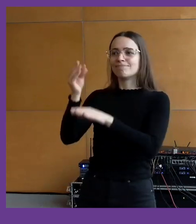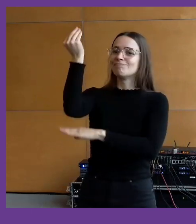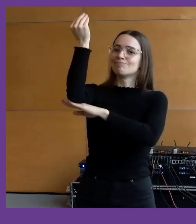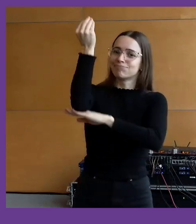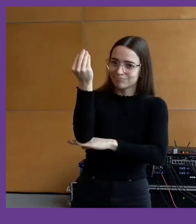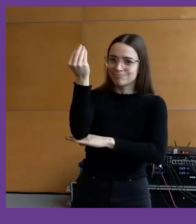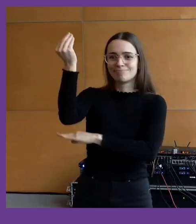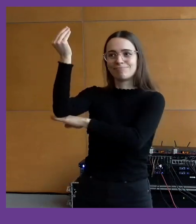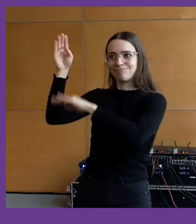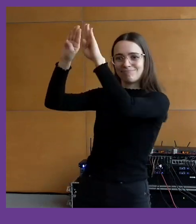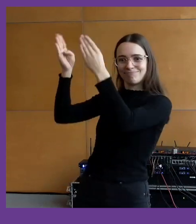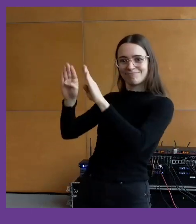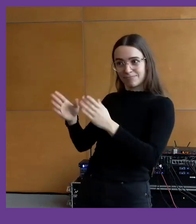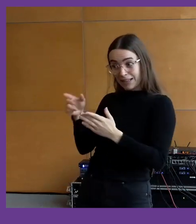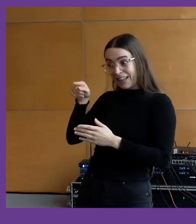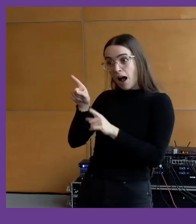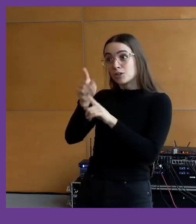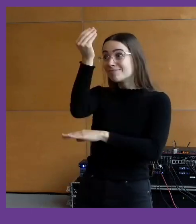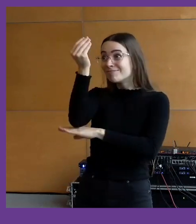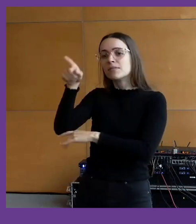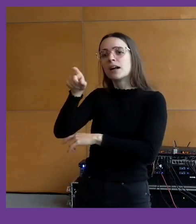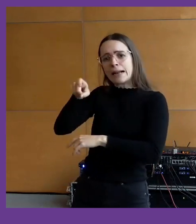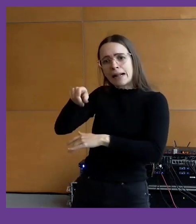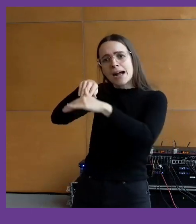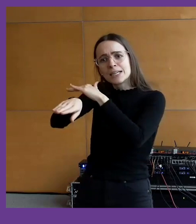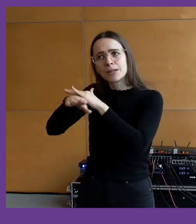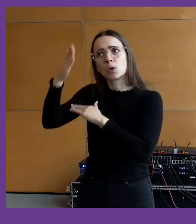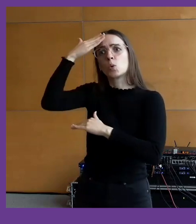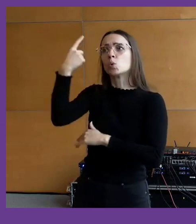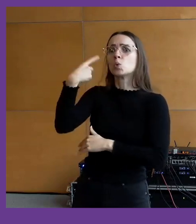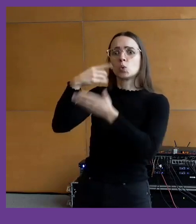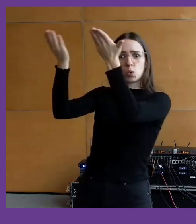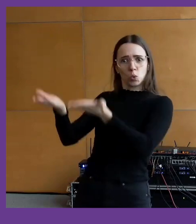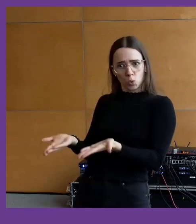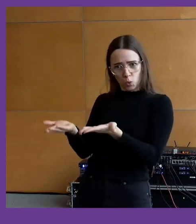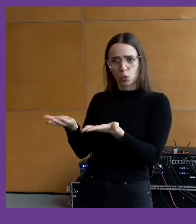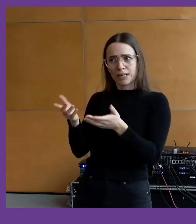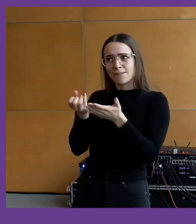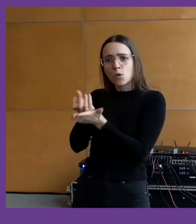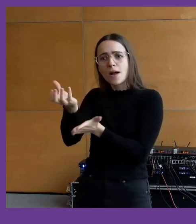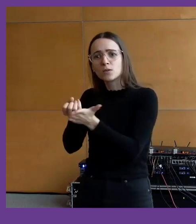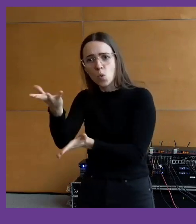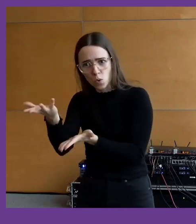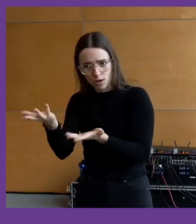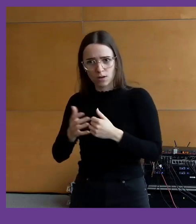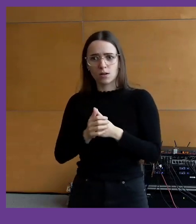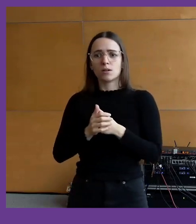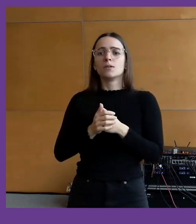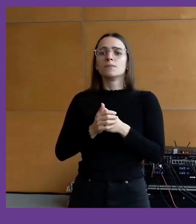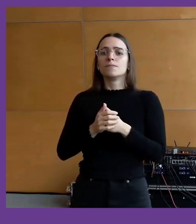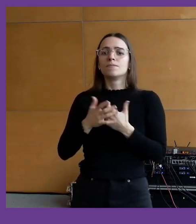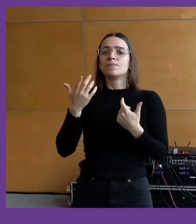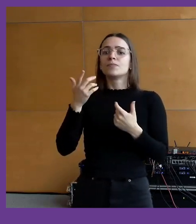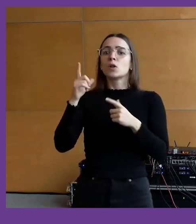disabilities have access to tourism venues, and that the